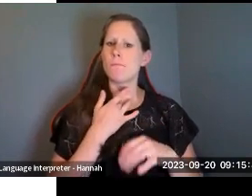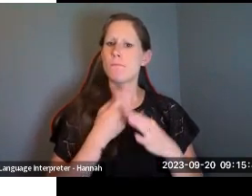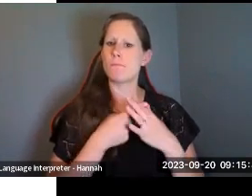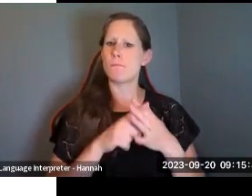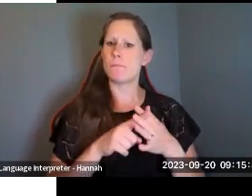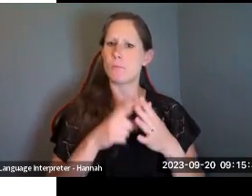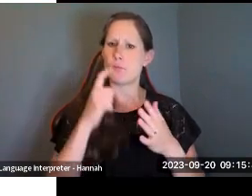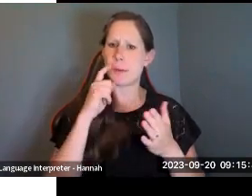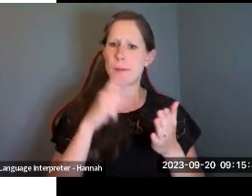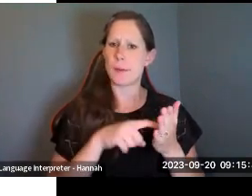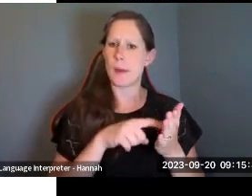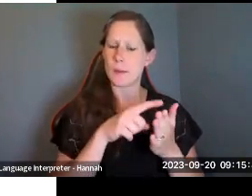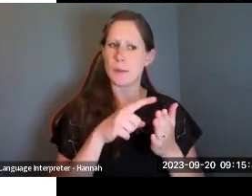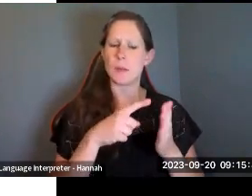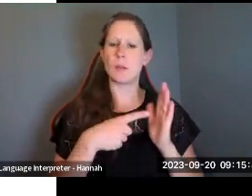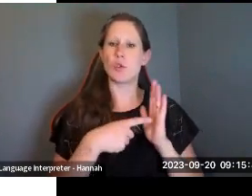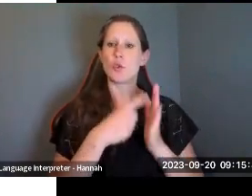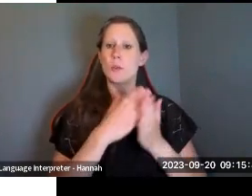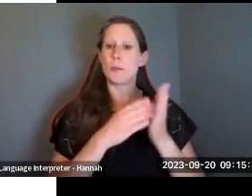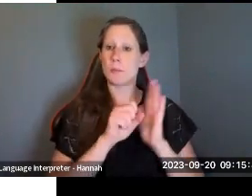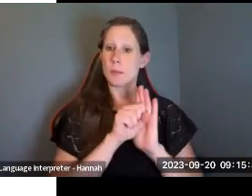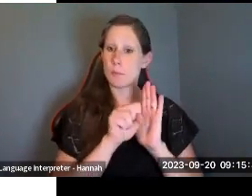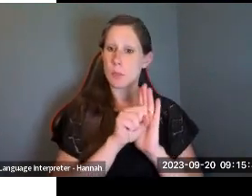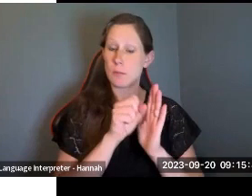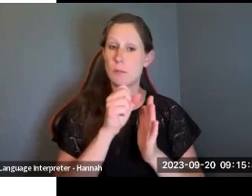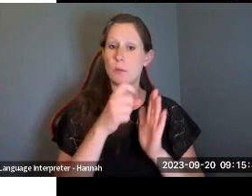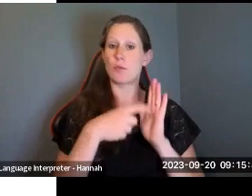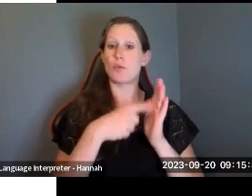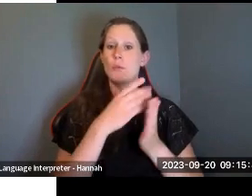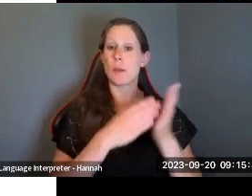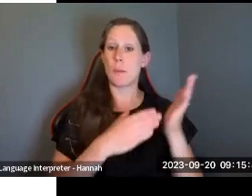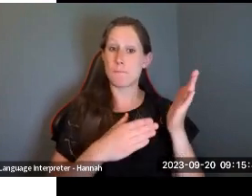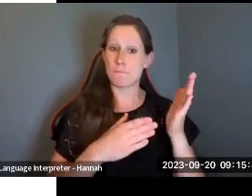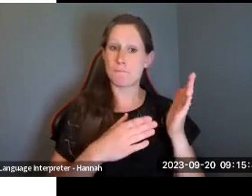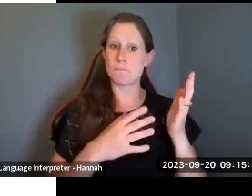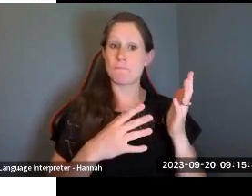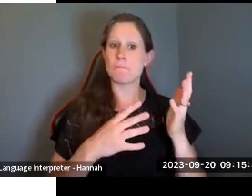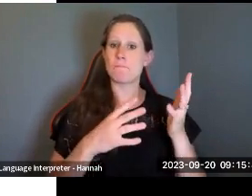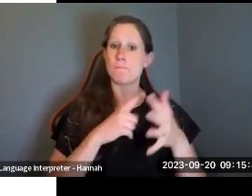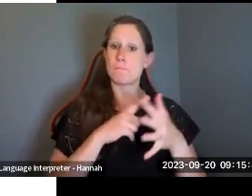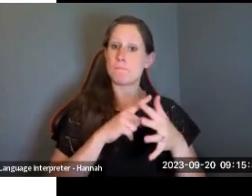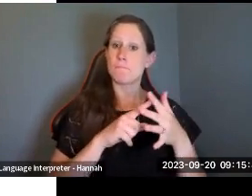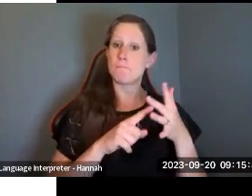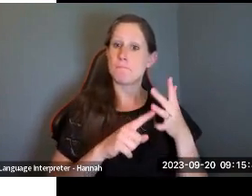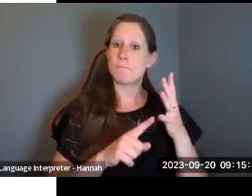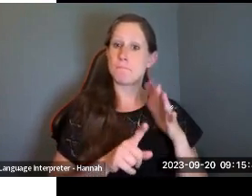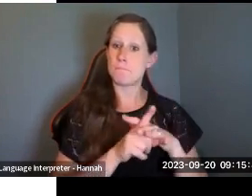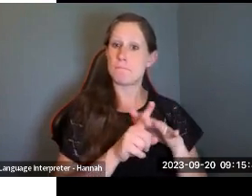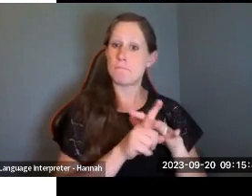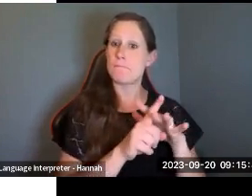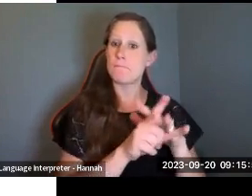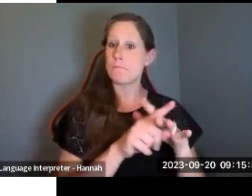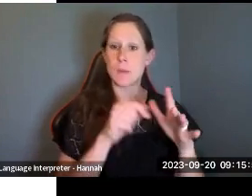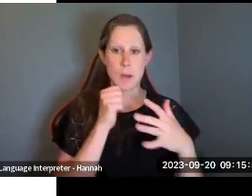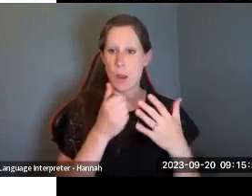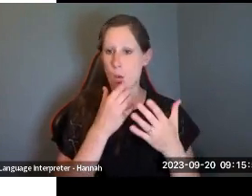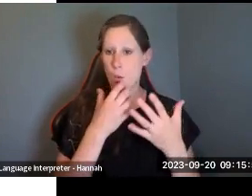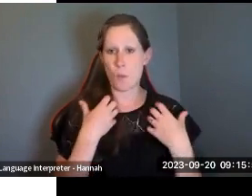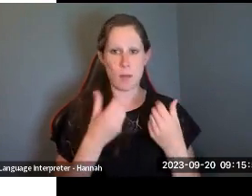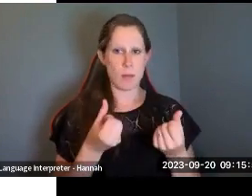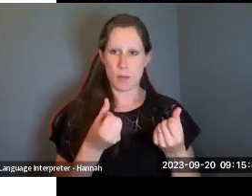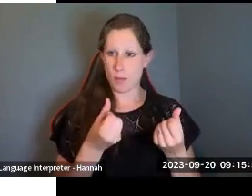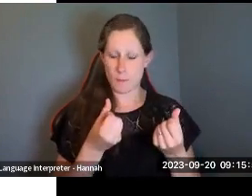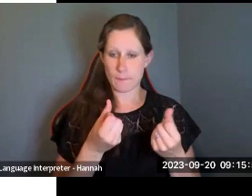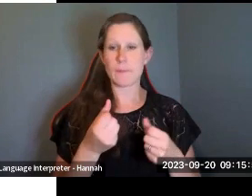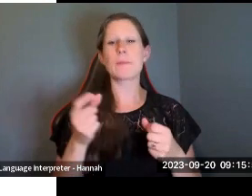and symptoms of becoming unwell, and another individual can use the skills in mental health